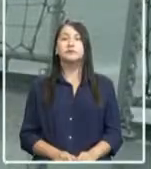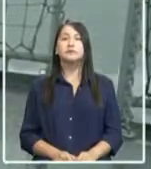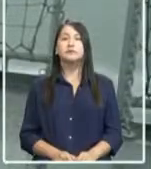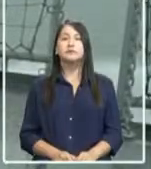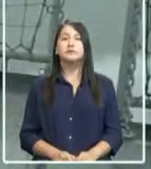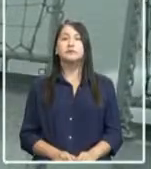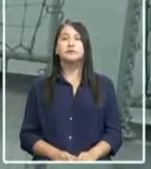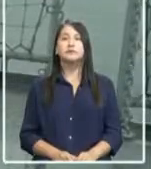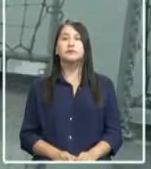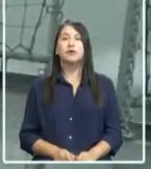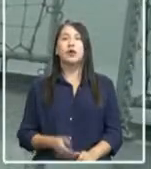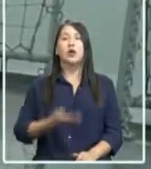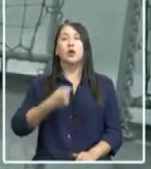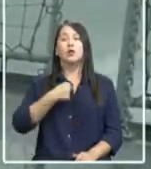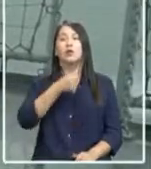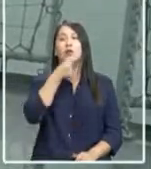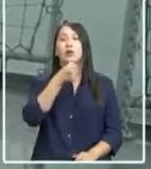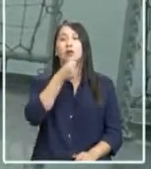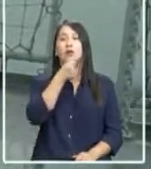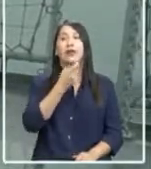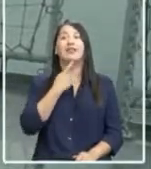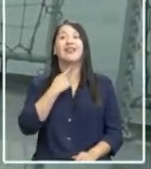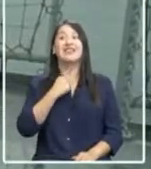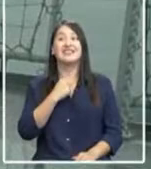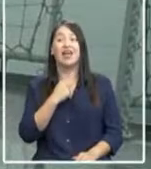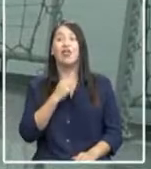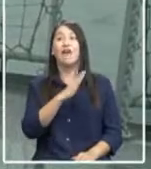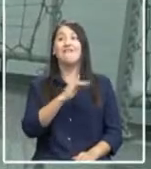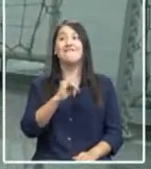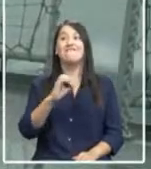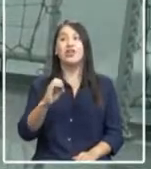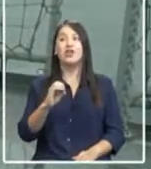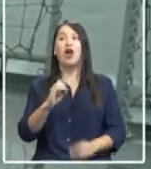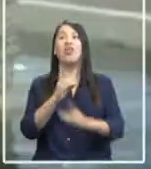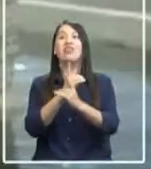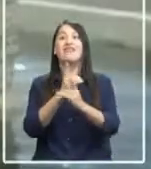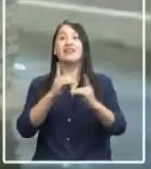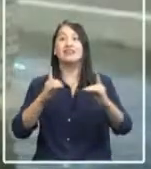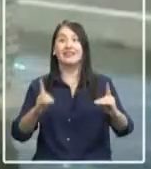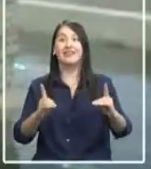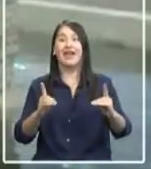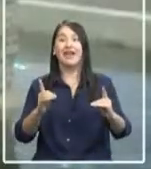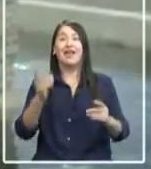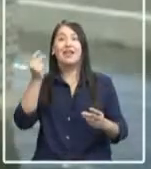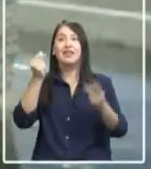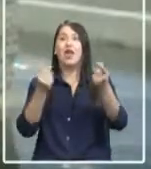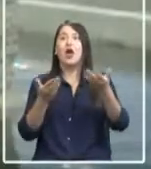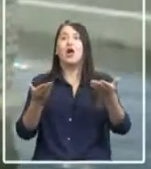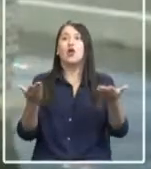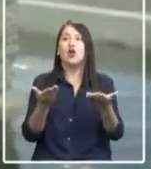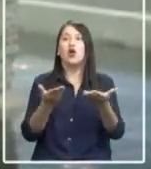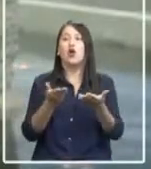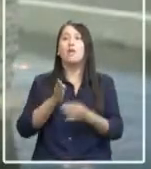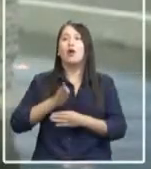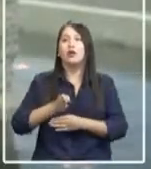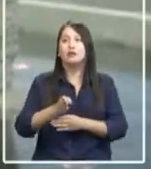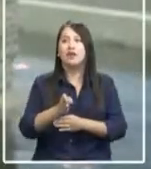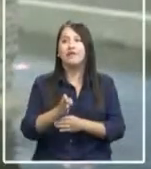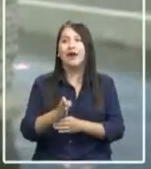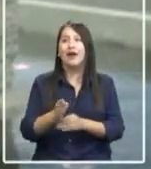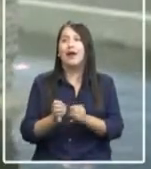As a journalist, I'm interested in the biodiversity of ideas and how do you preserve, enrich, and